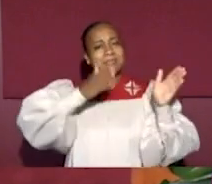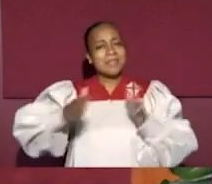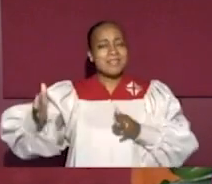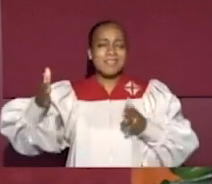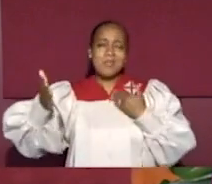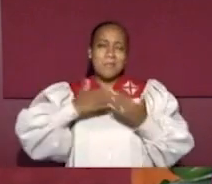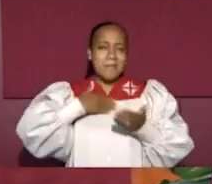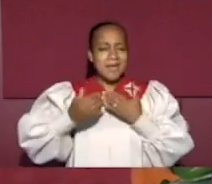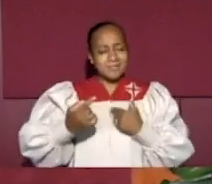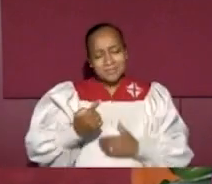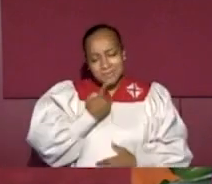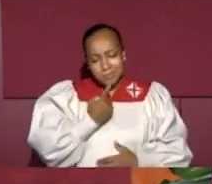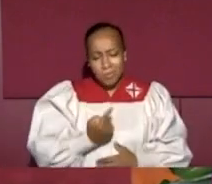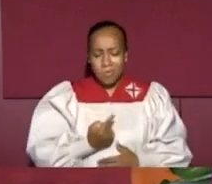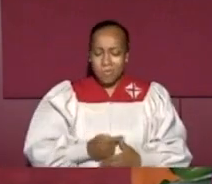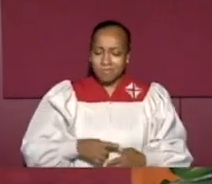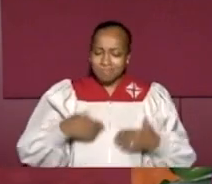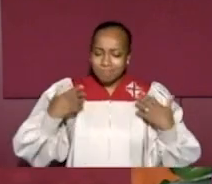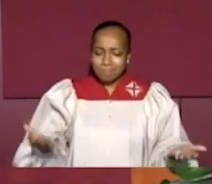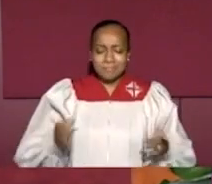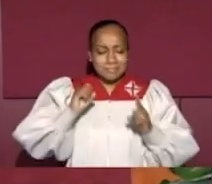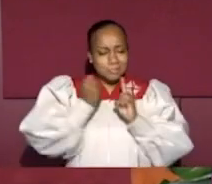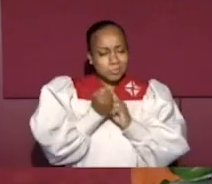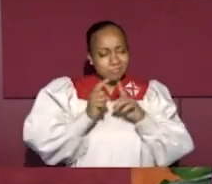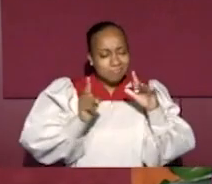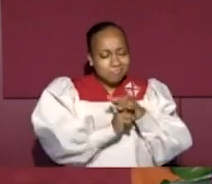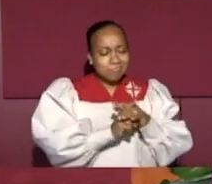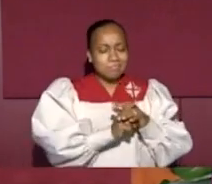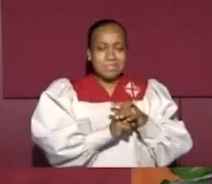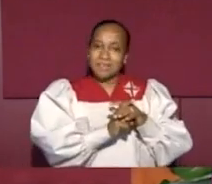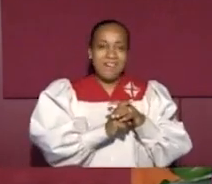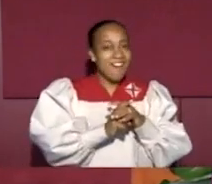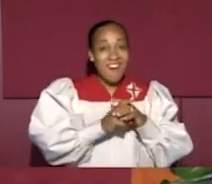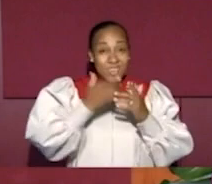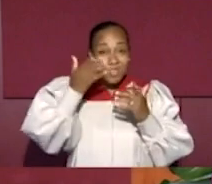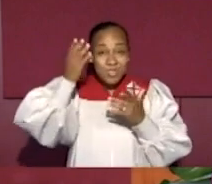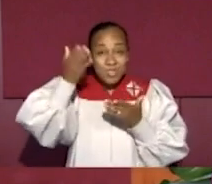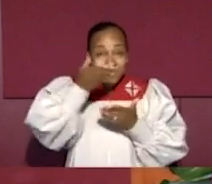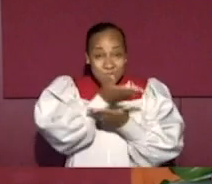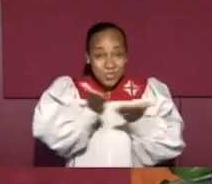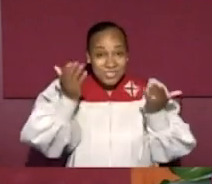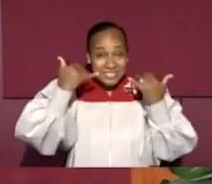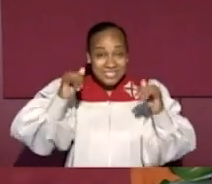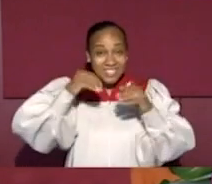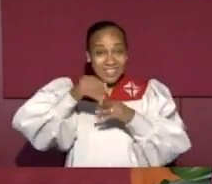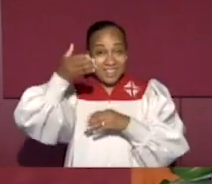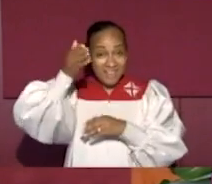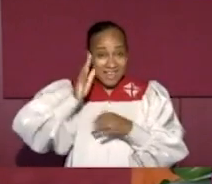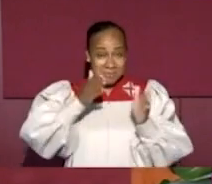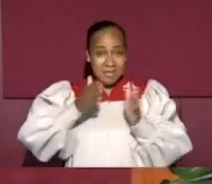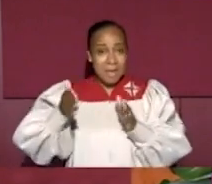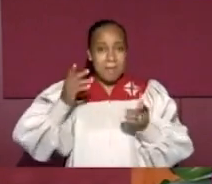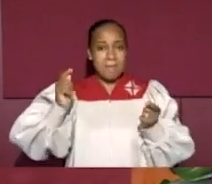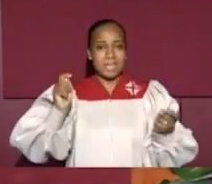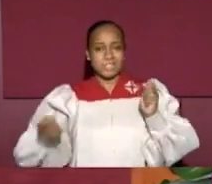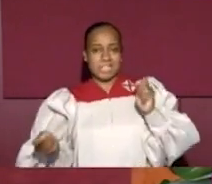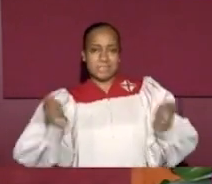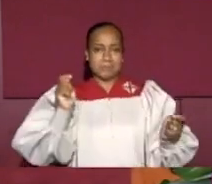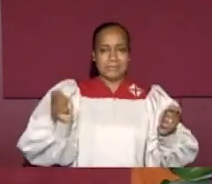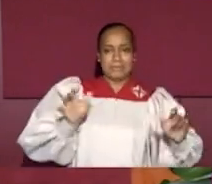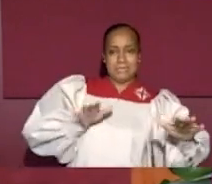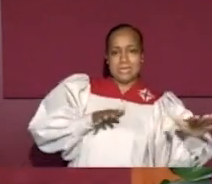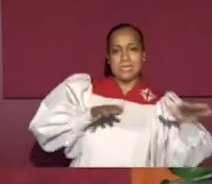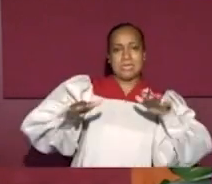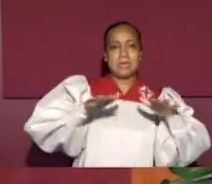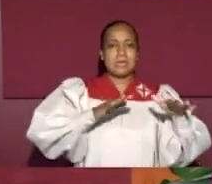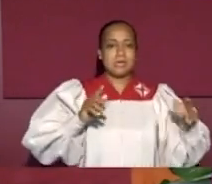how disappointing a life situation may be, you're still in God's plans. There may be some adjustments you may have to make. There may be